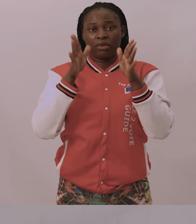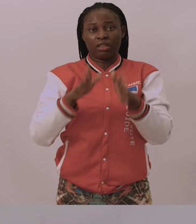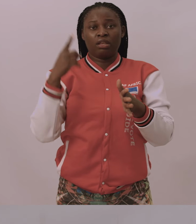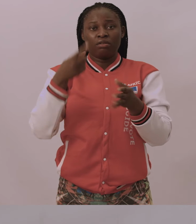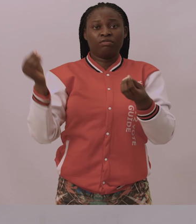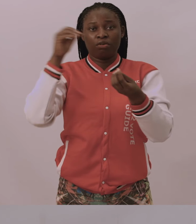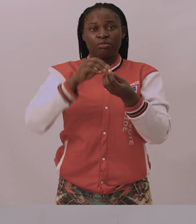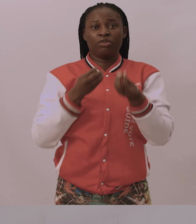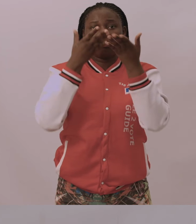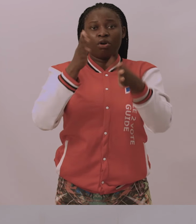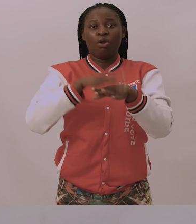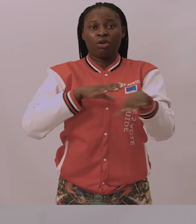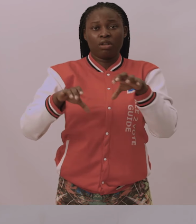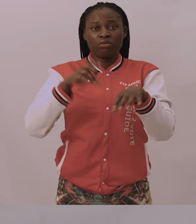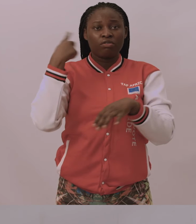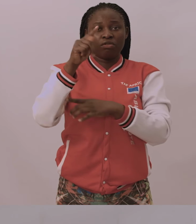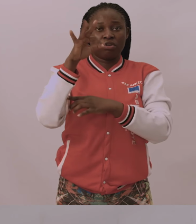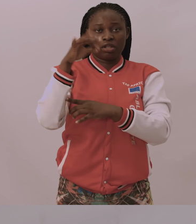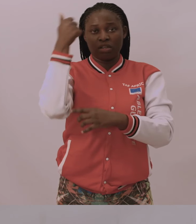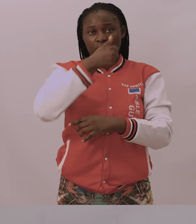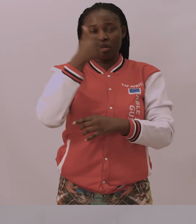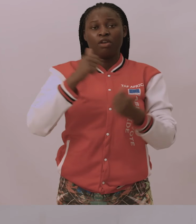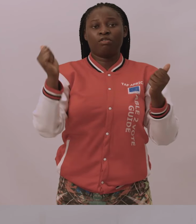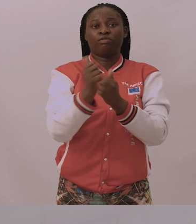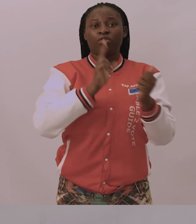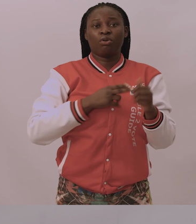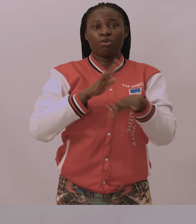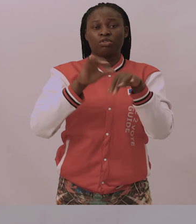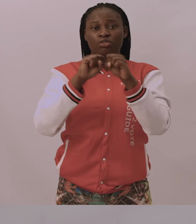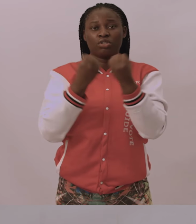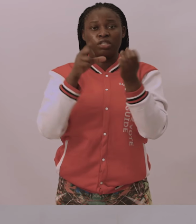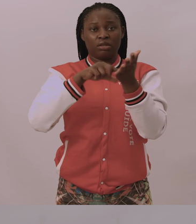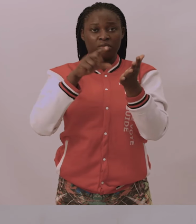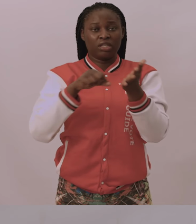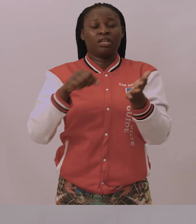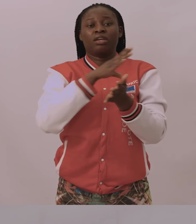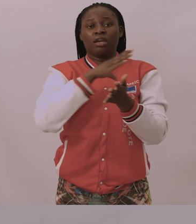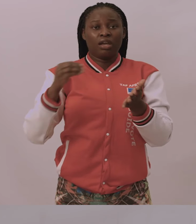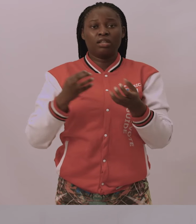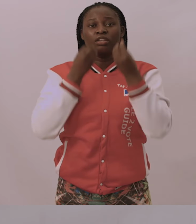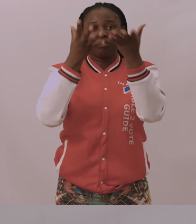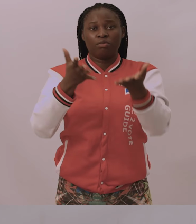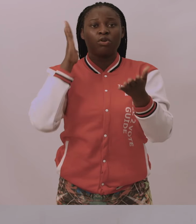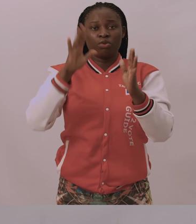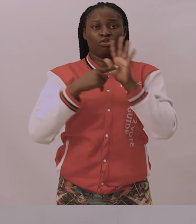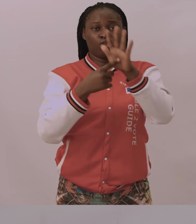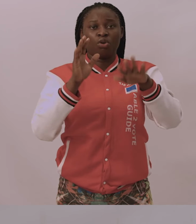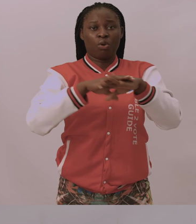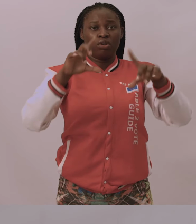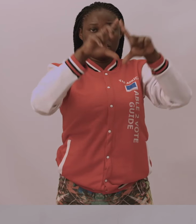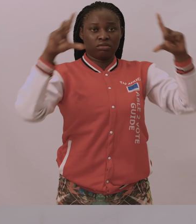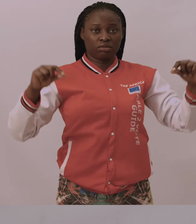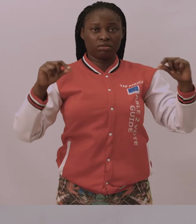For more information on the activities of TAF Africa, follow us on our social media handle and information displayed on